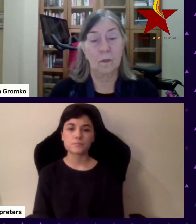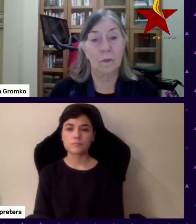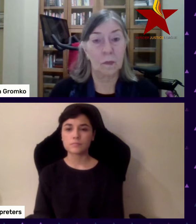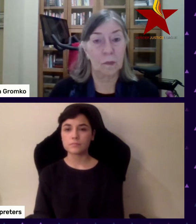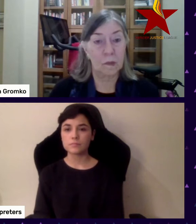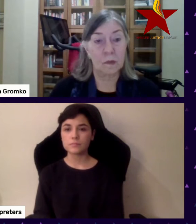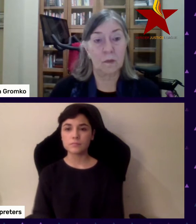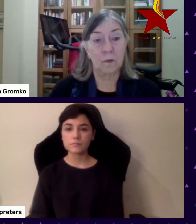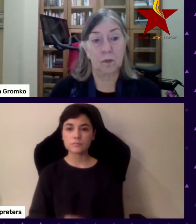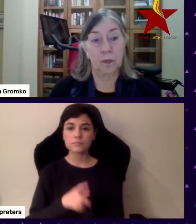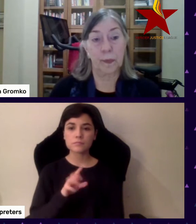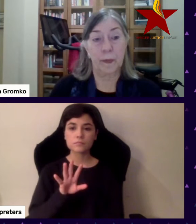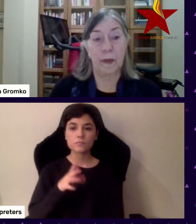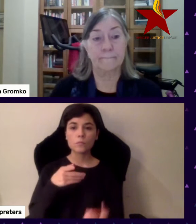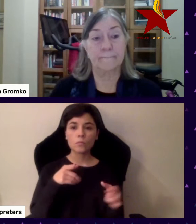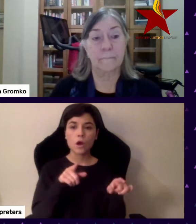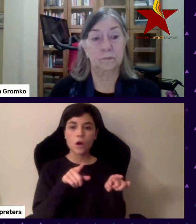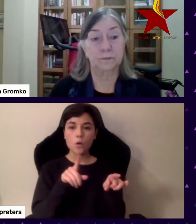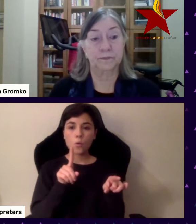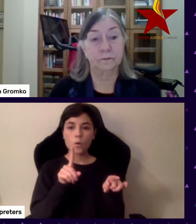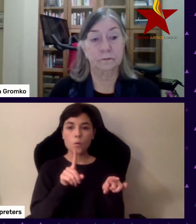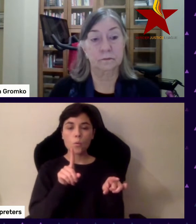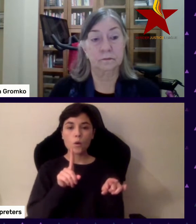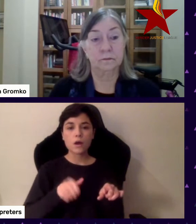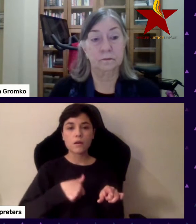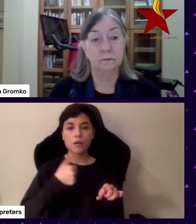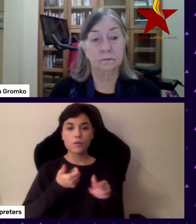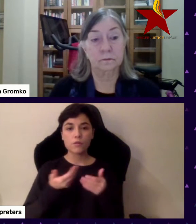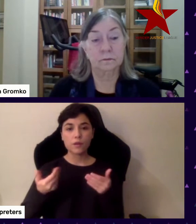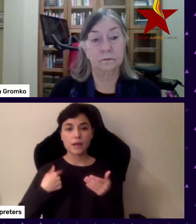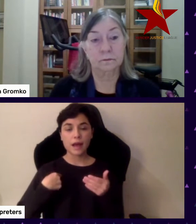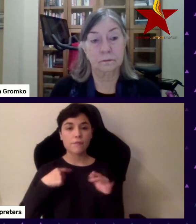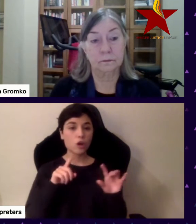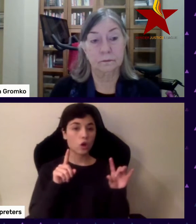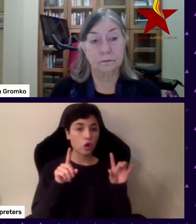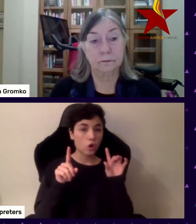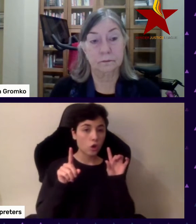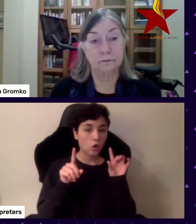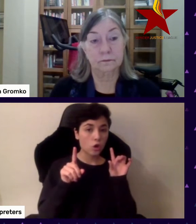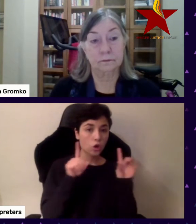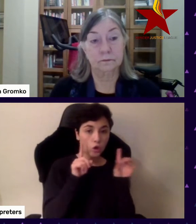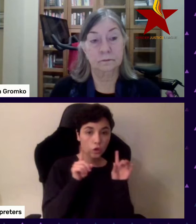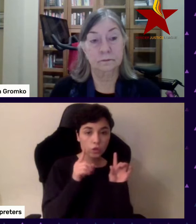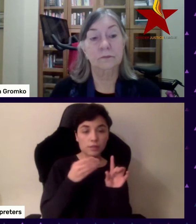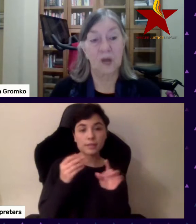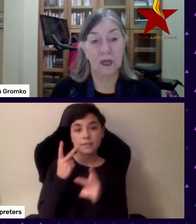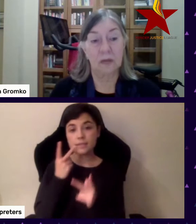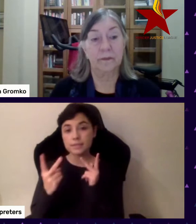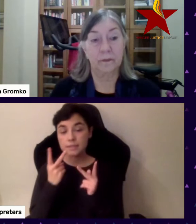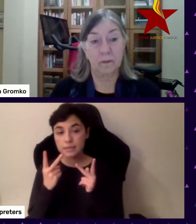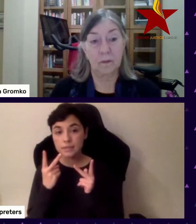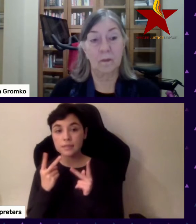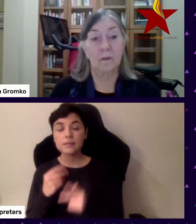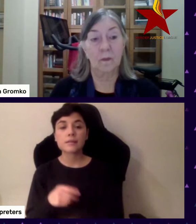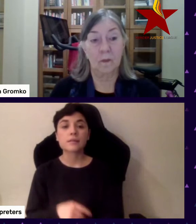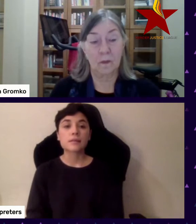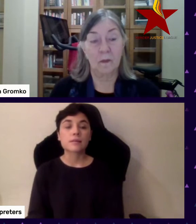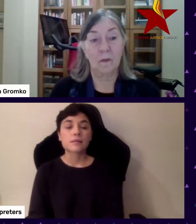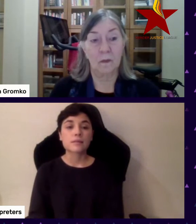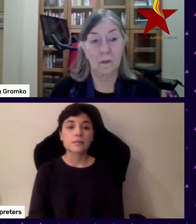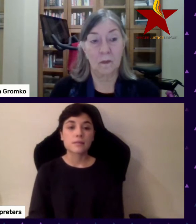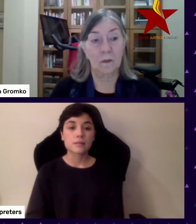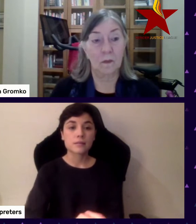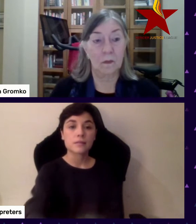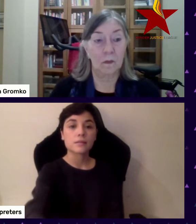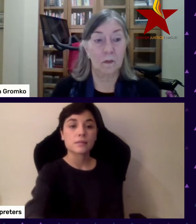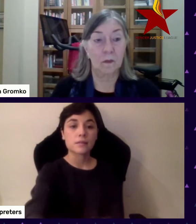of have seen and heard from our pediatricians are, kids are not getting in for the vaccines. Adults, when we're looking at, over the age